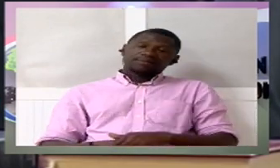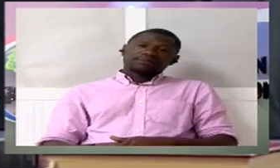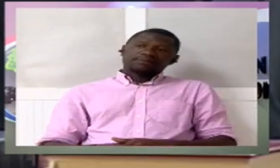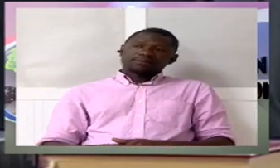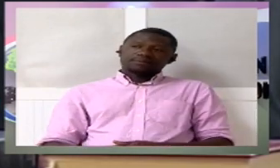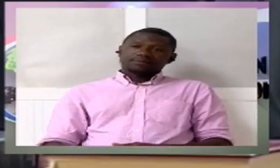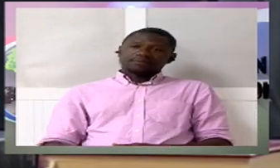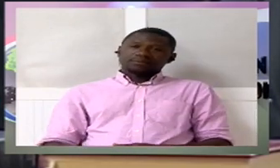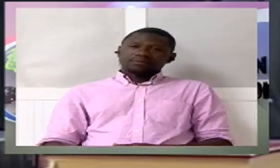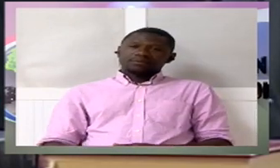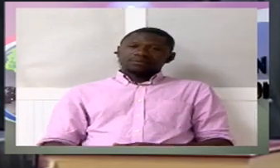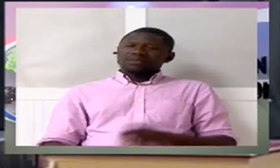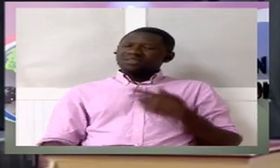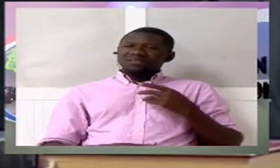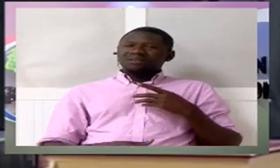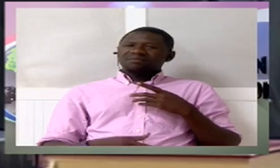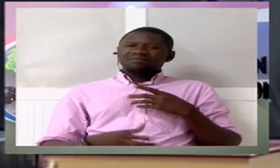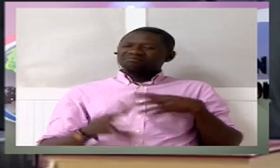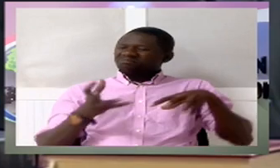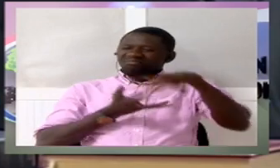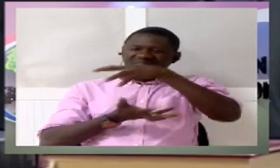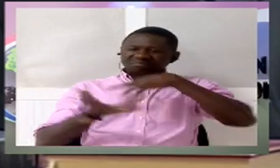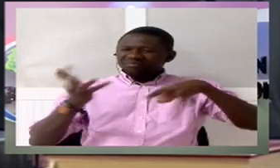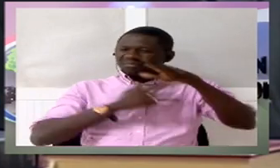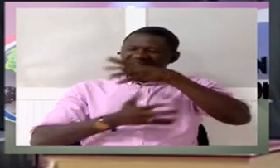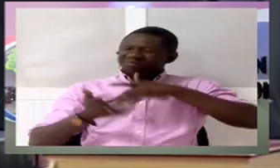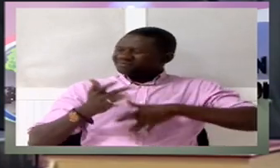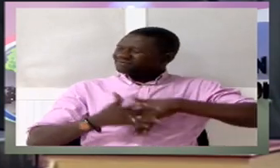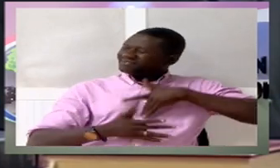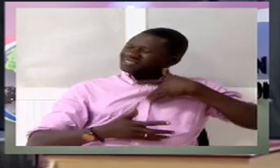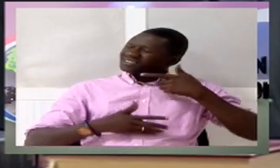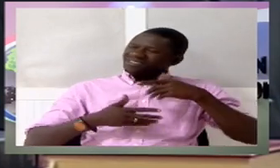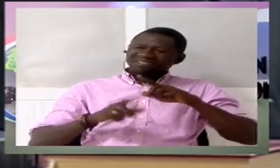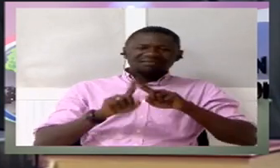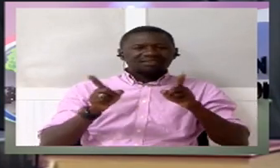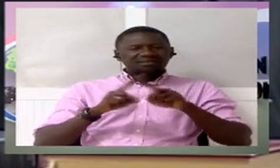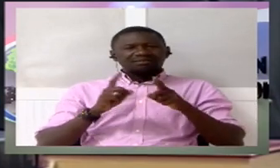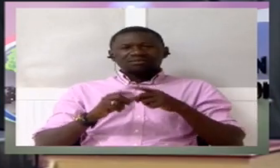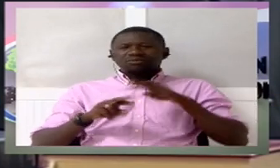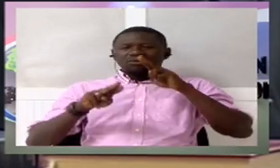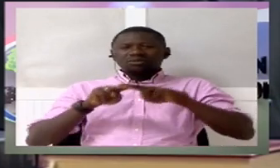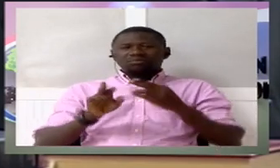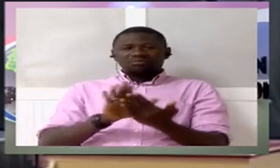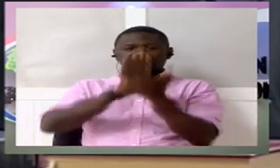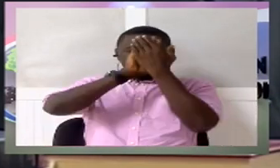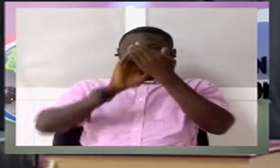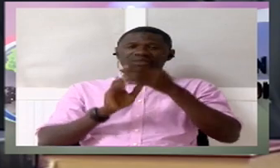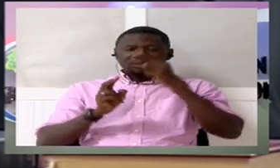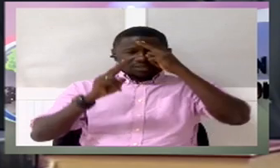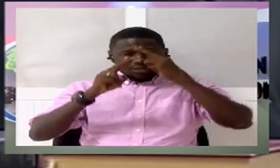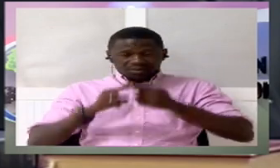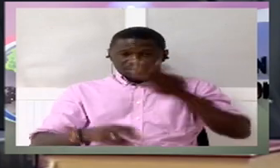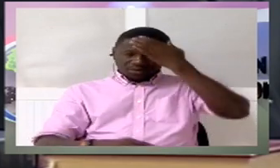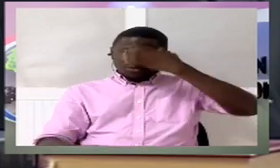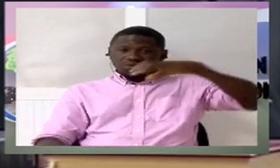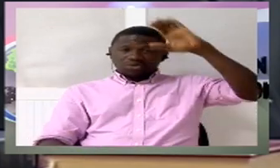It's been a mixed feeling. Ninketanye jisu jakasi baldi. To sit before this honorable commission. Kasi nyin commission